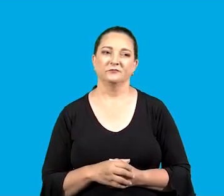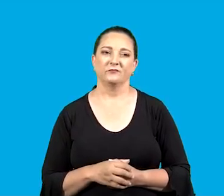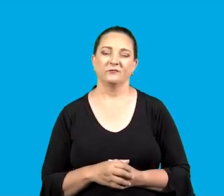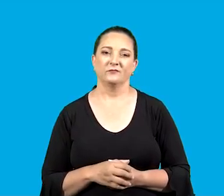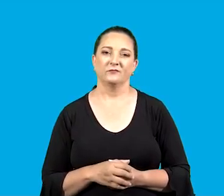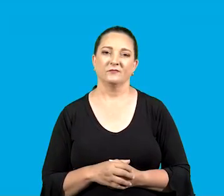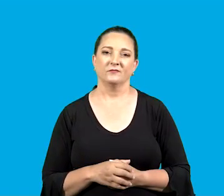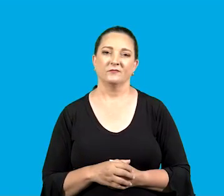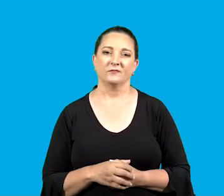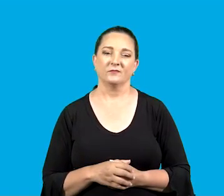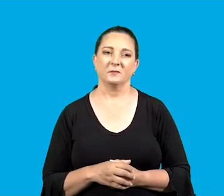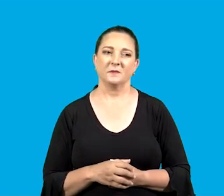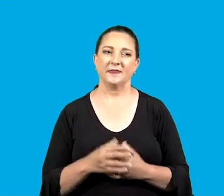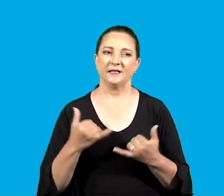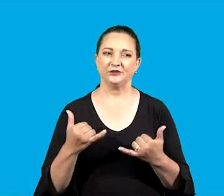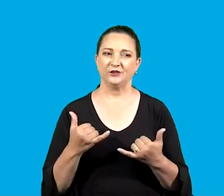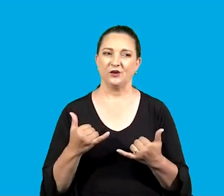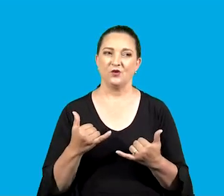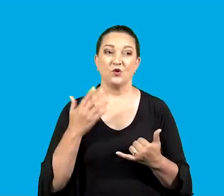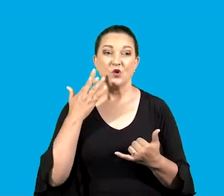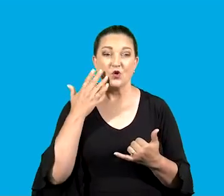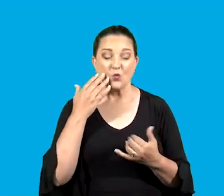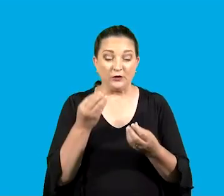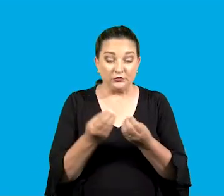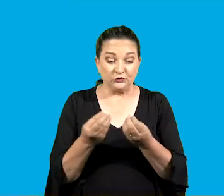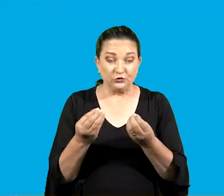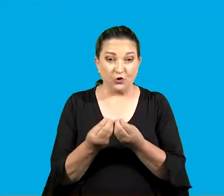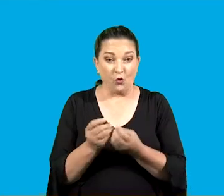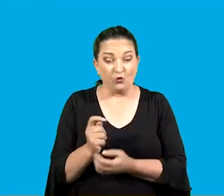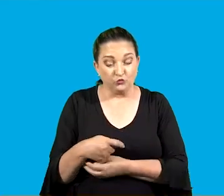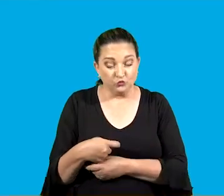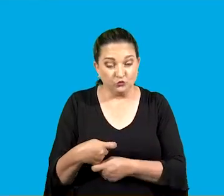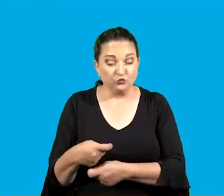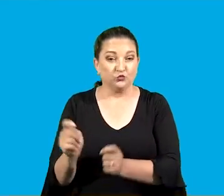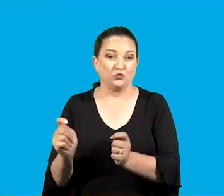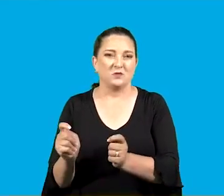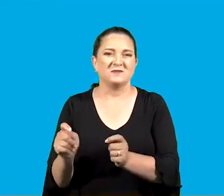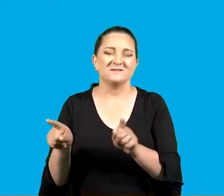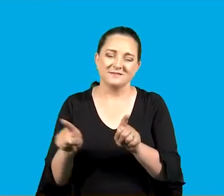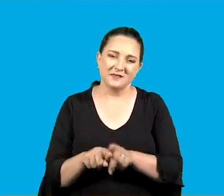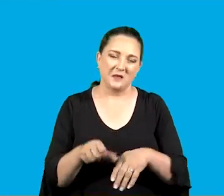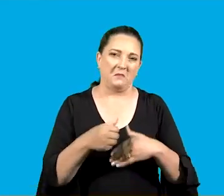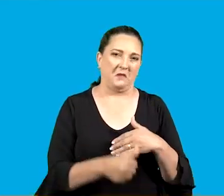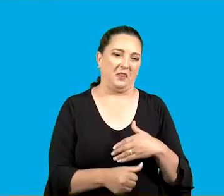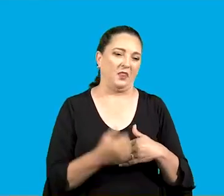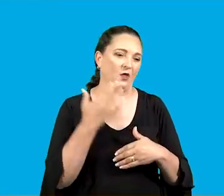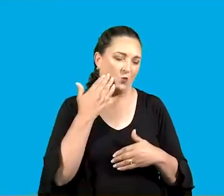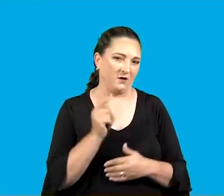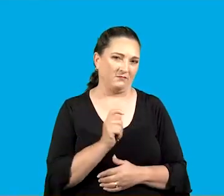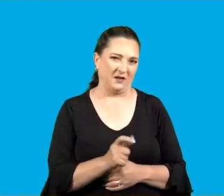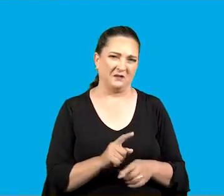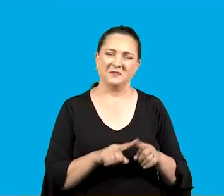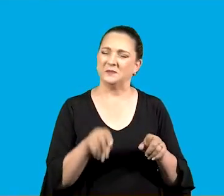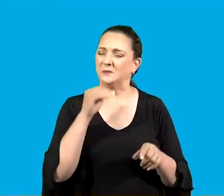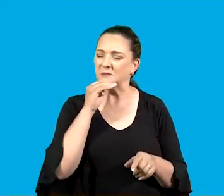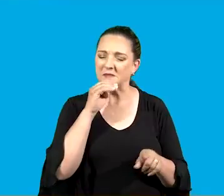told stock sold is replaced in the month of sale. So the examiner can say the business maintains a fixed stock base. It means one and the